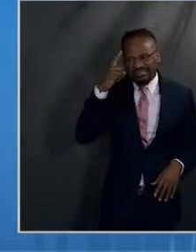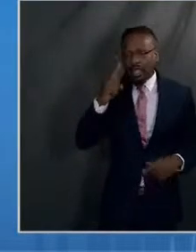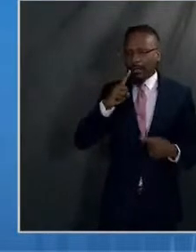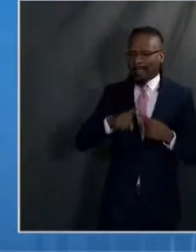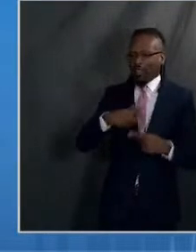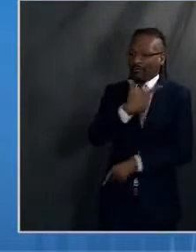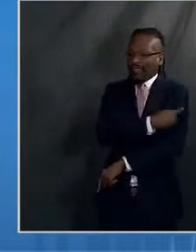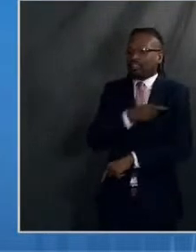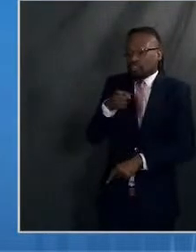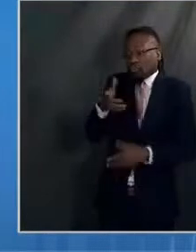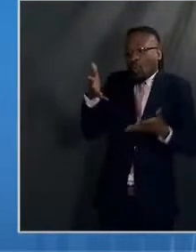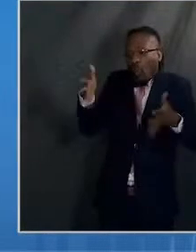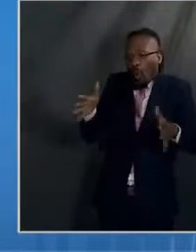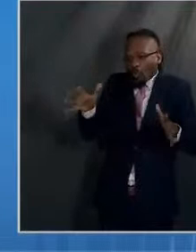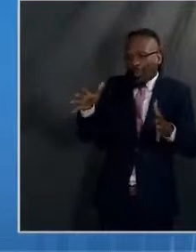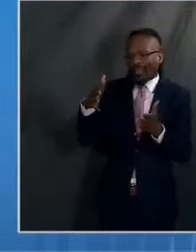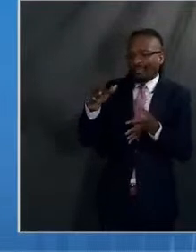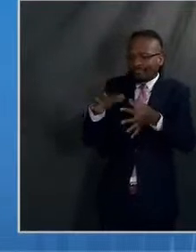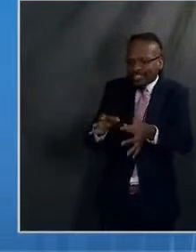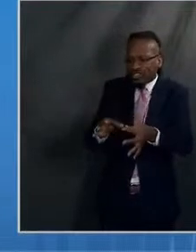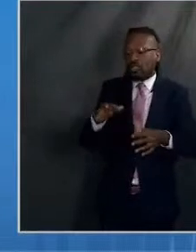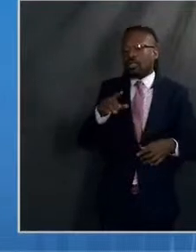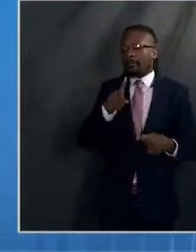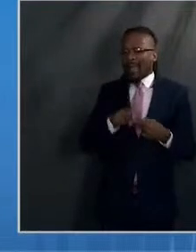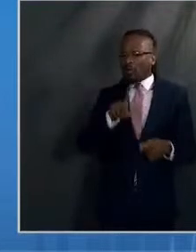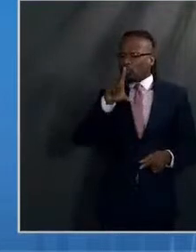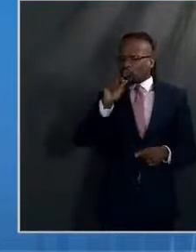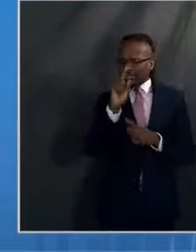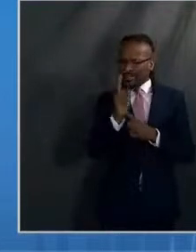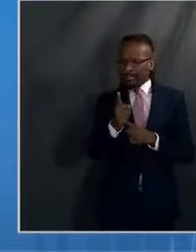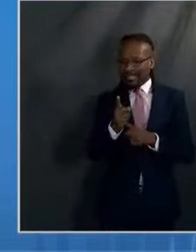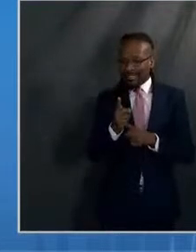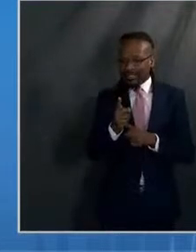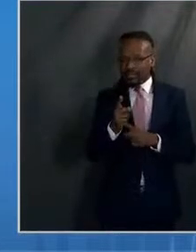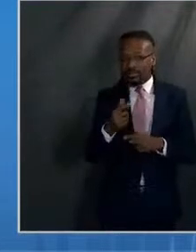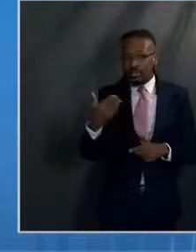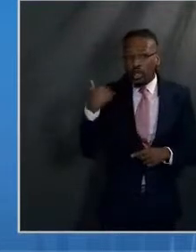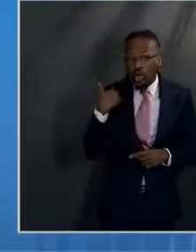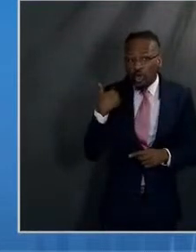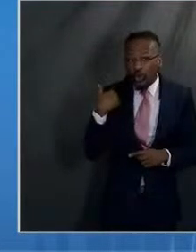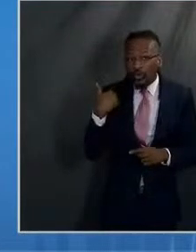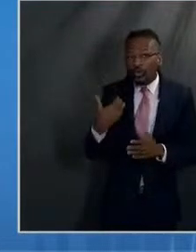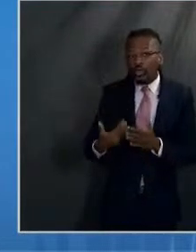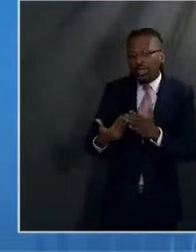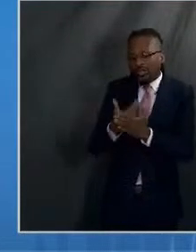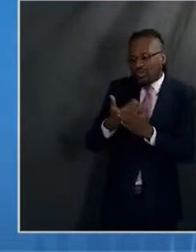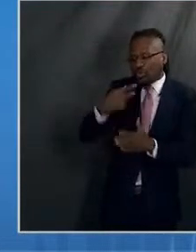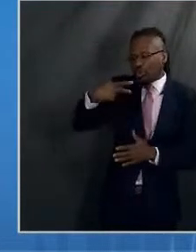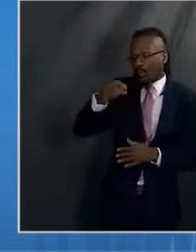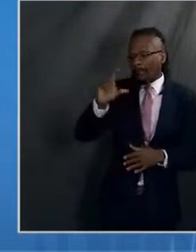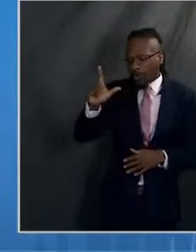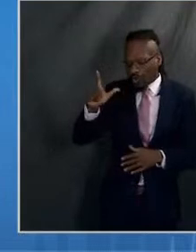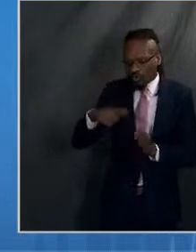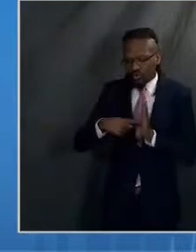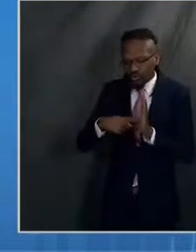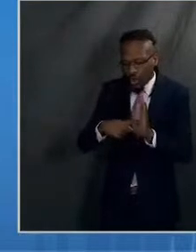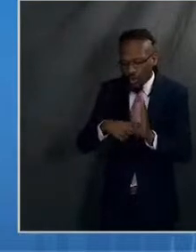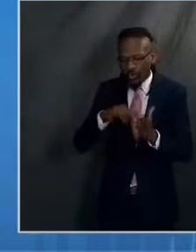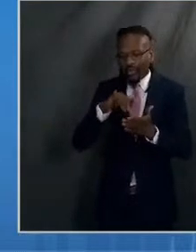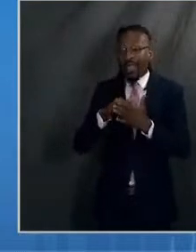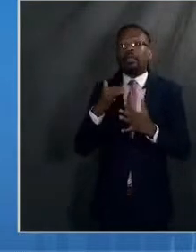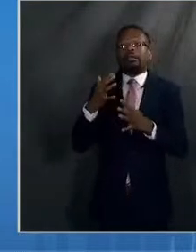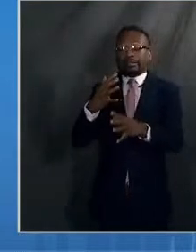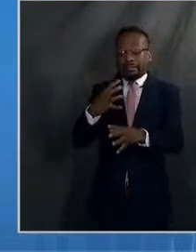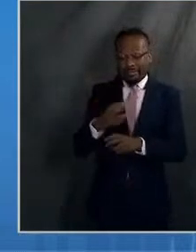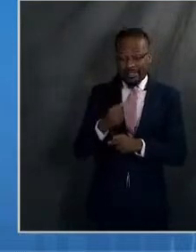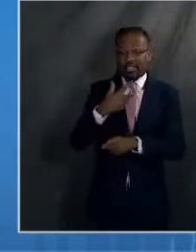have all acknowledged. And just about 20 minutes ago, a new Monmouth poll shows about 50% of Americans plan to get the vaccine